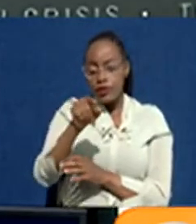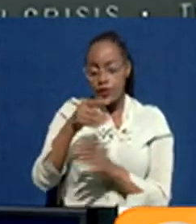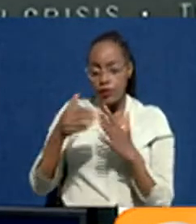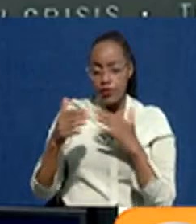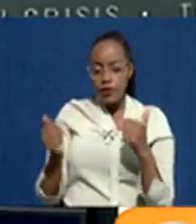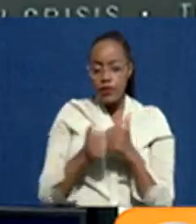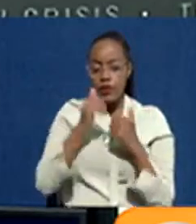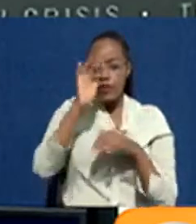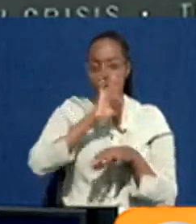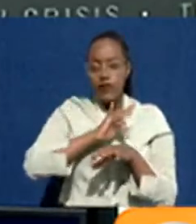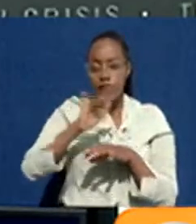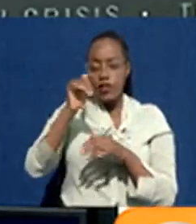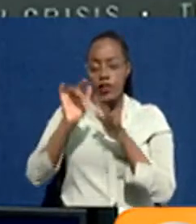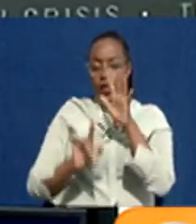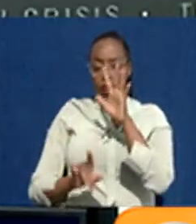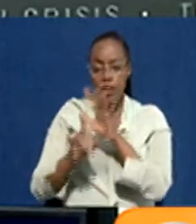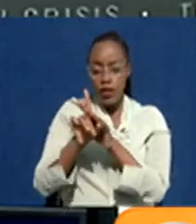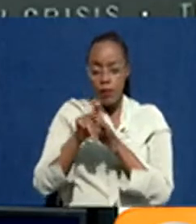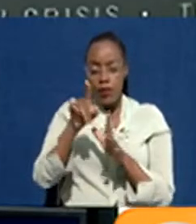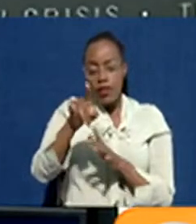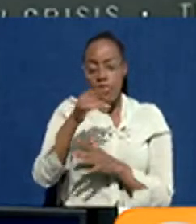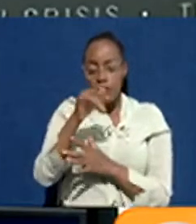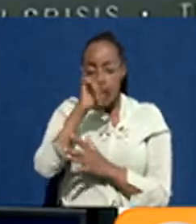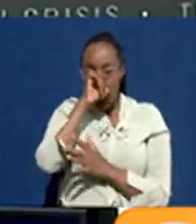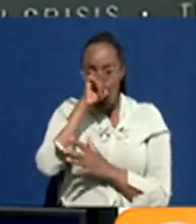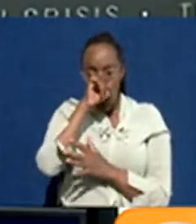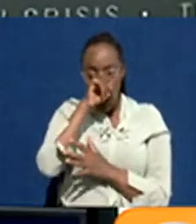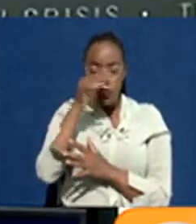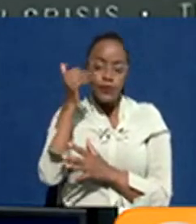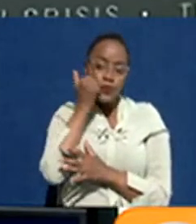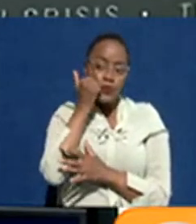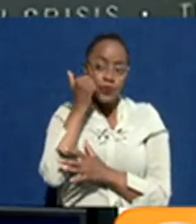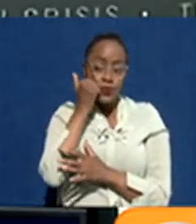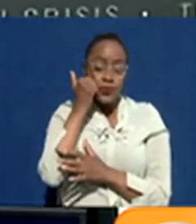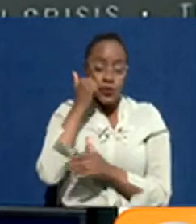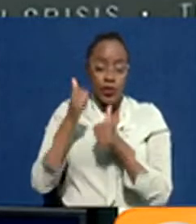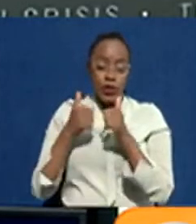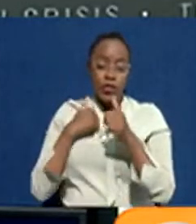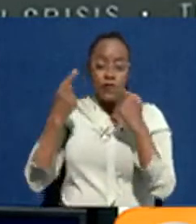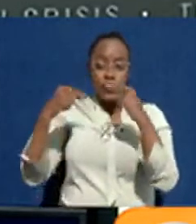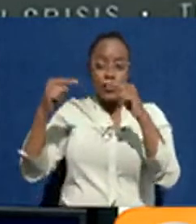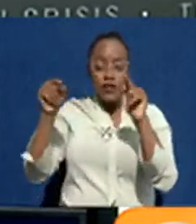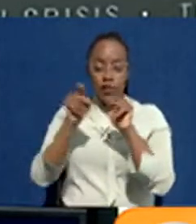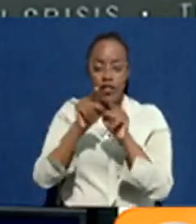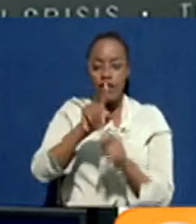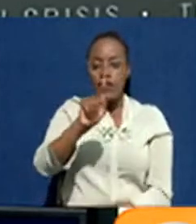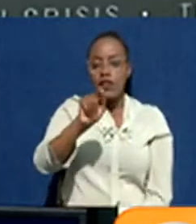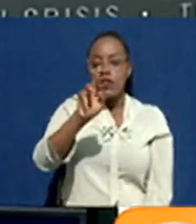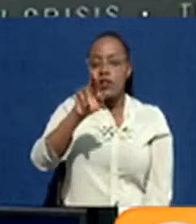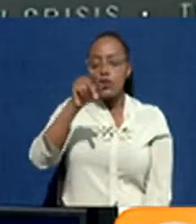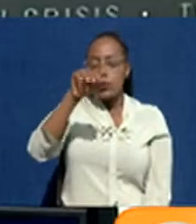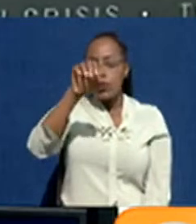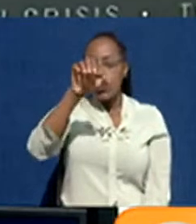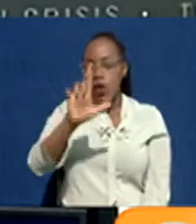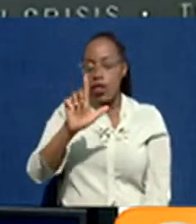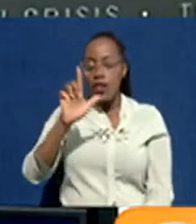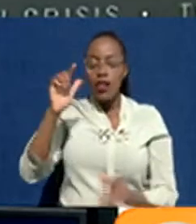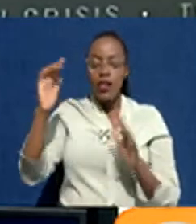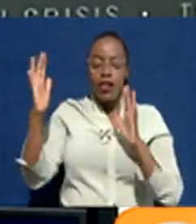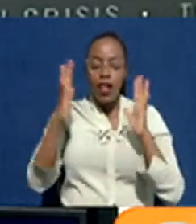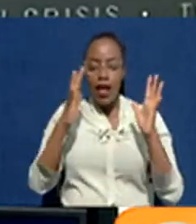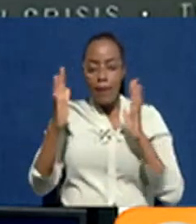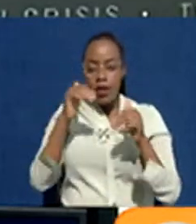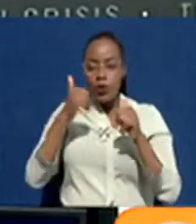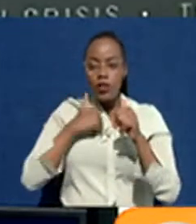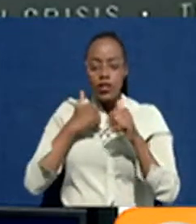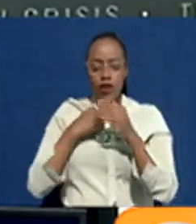of infections caused by these mosquito-borne illnesses, which thrive in tropical and subtropical climates, has